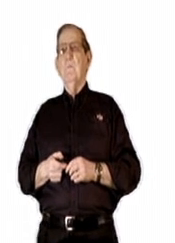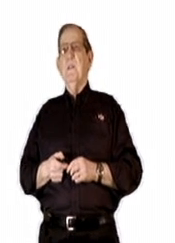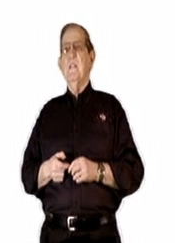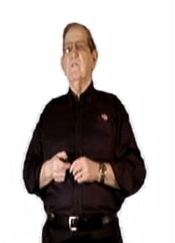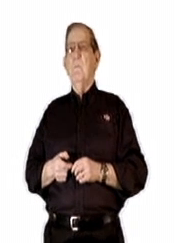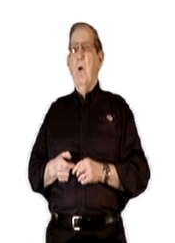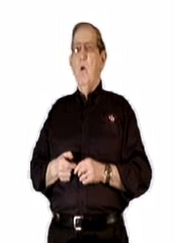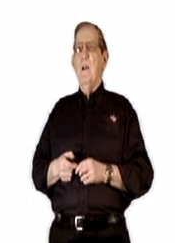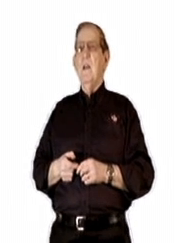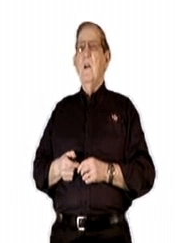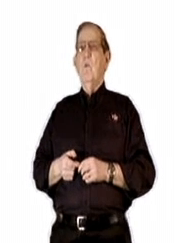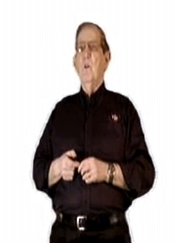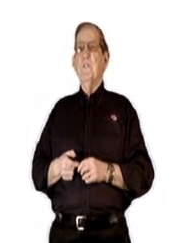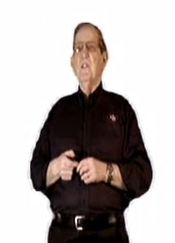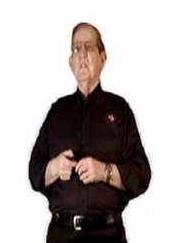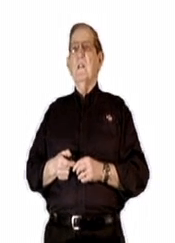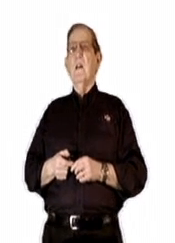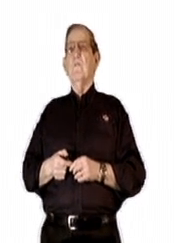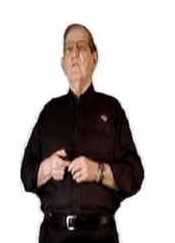110.21b as in boy,